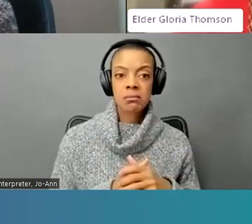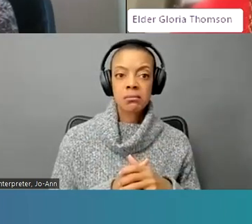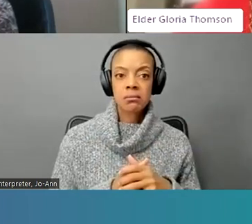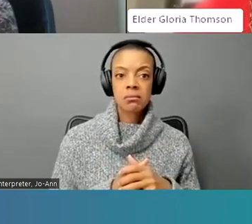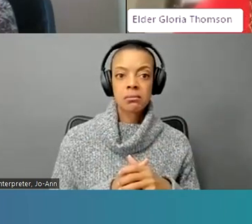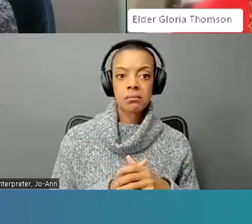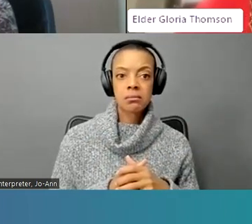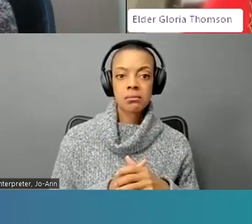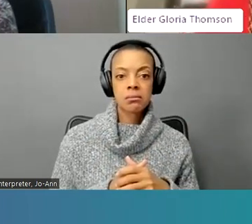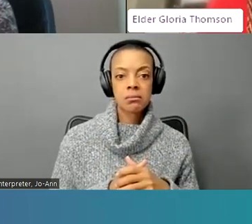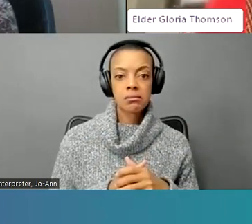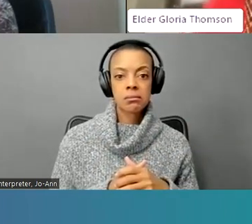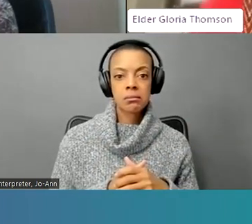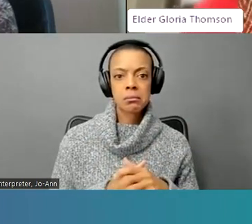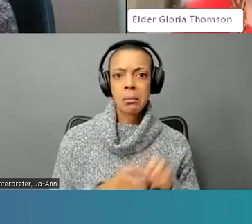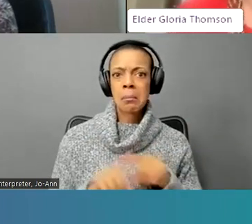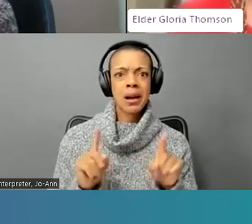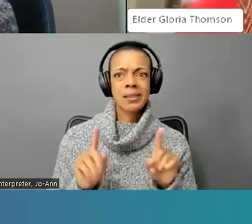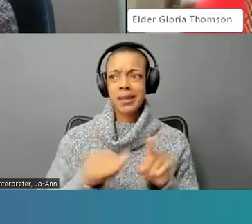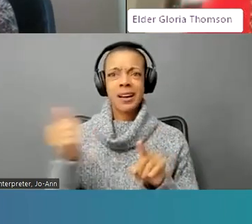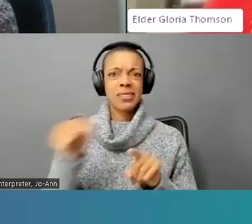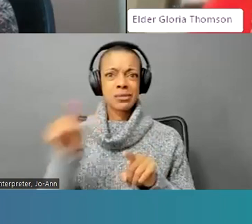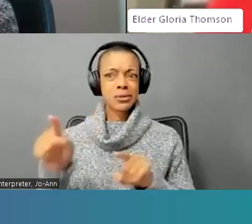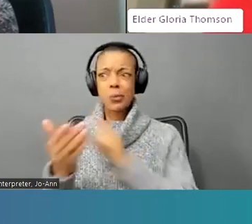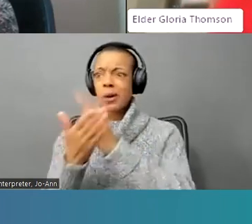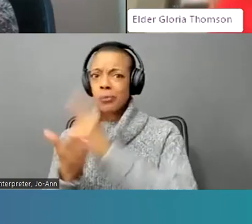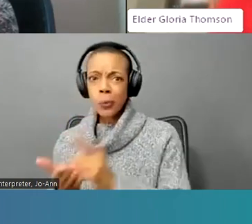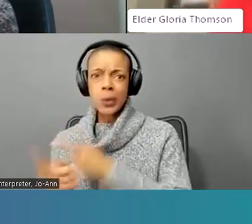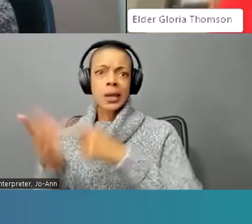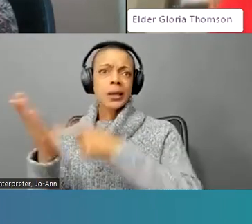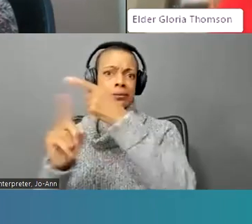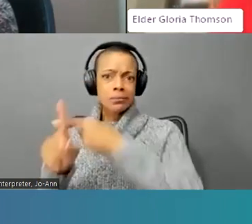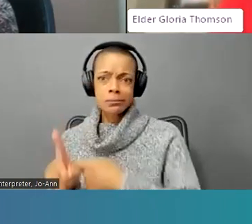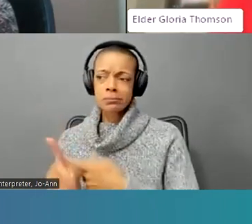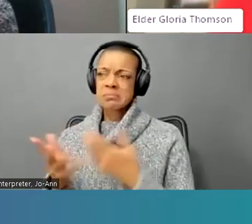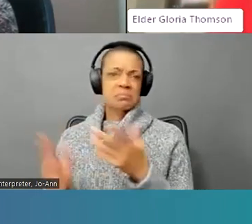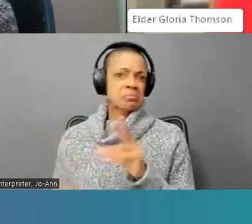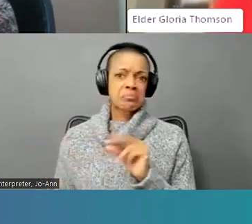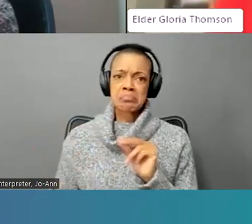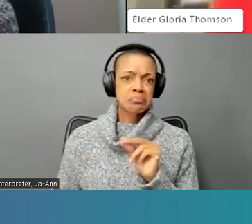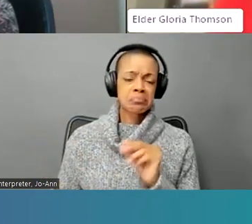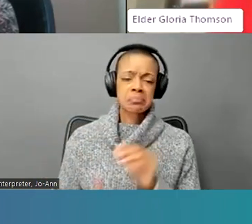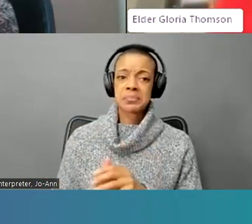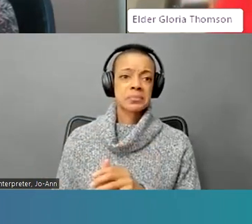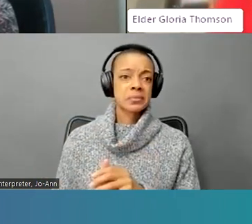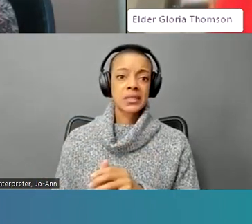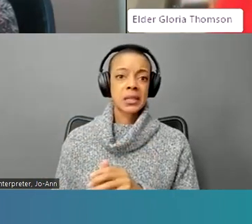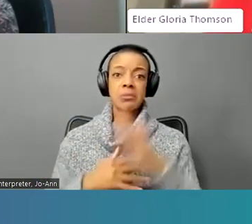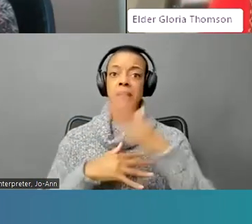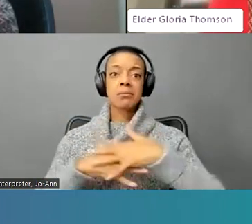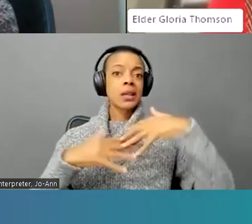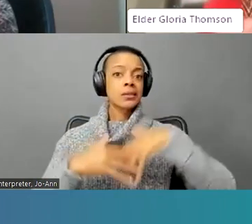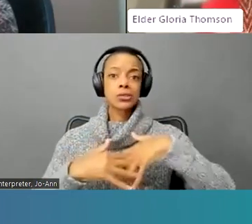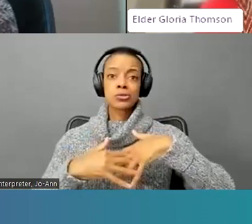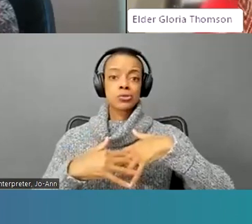doing anything else but to be the Indigenous presence, to lead the teaching and sharing circle after